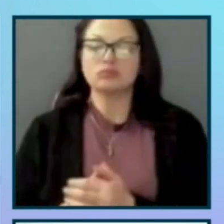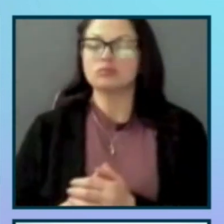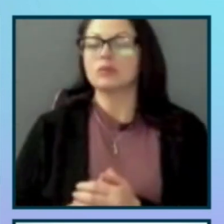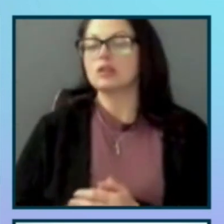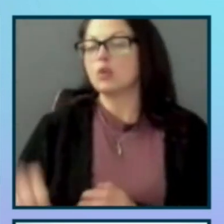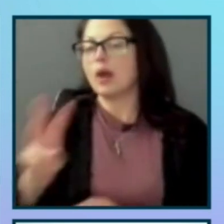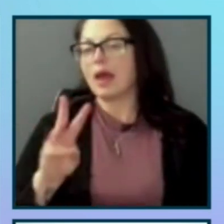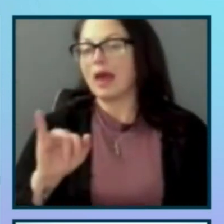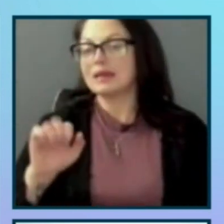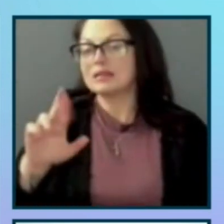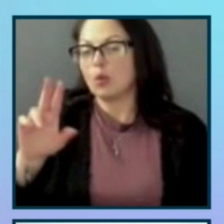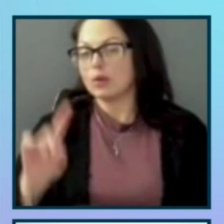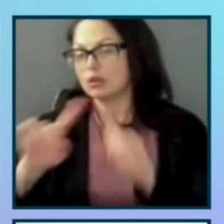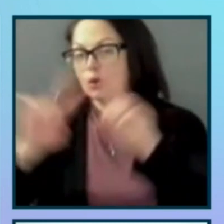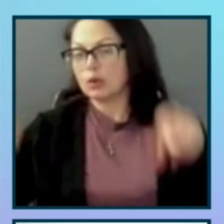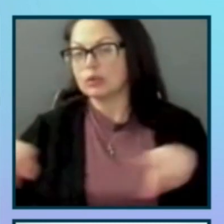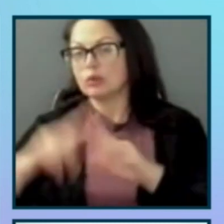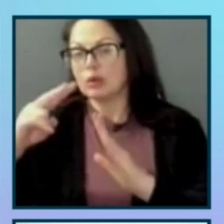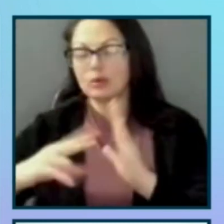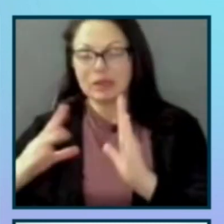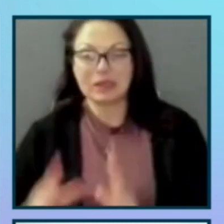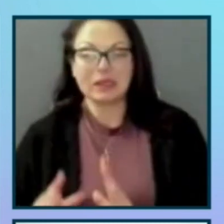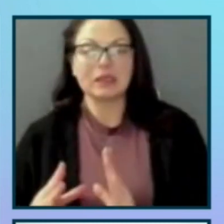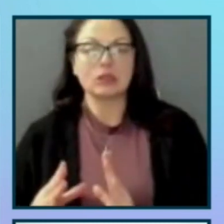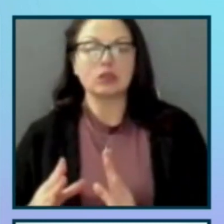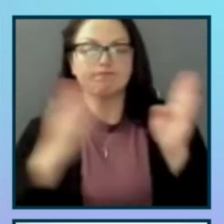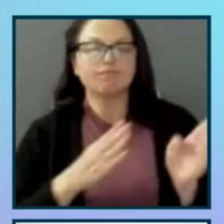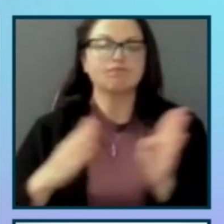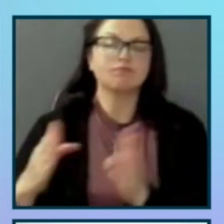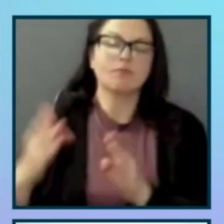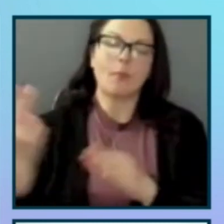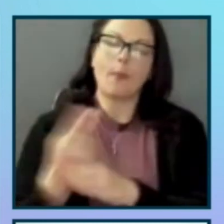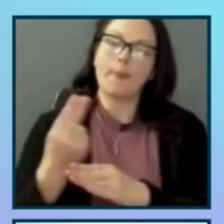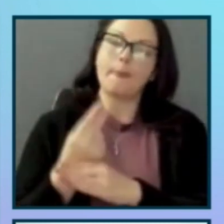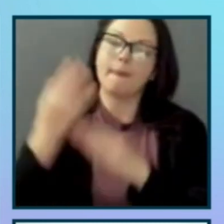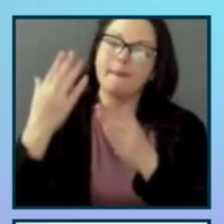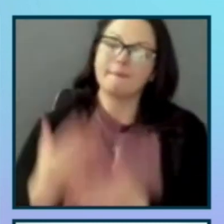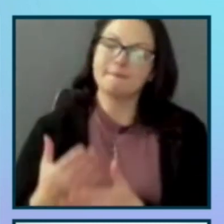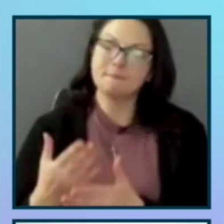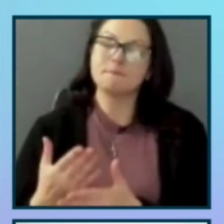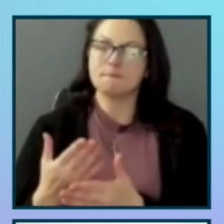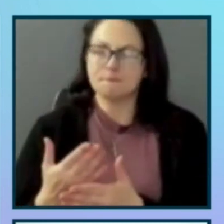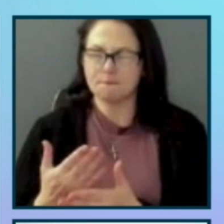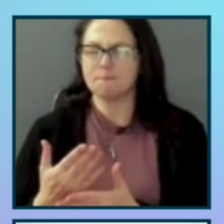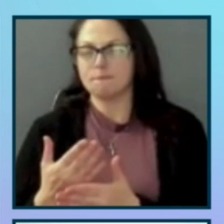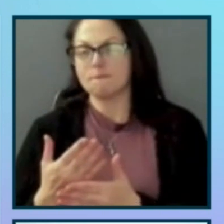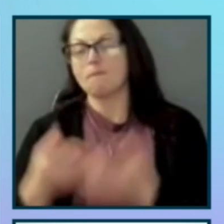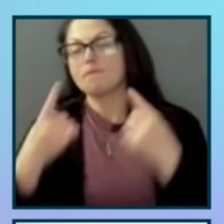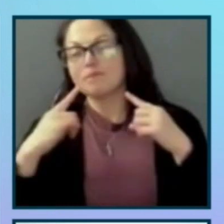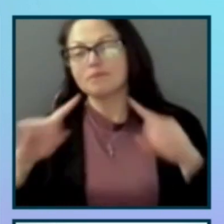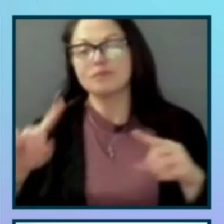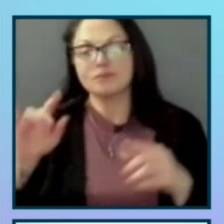the screen reader, just really being on your toes and being prepared for the user to go in any which way direction in order to accomplish